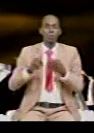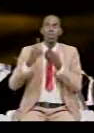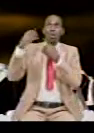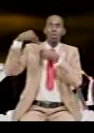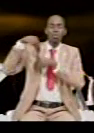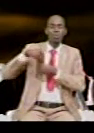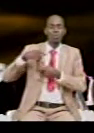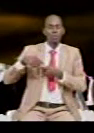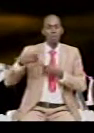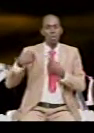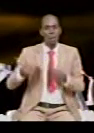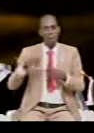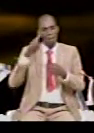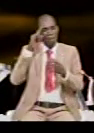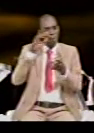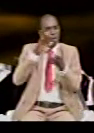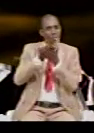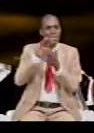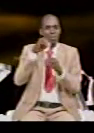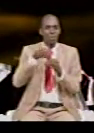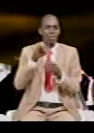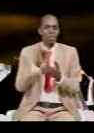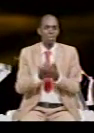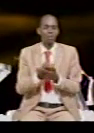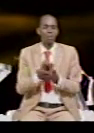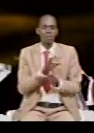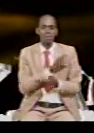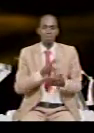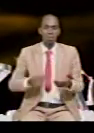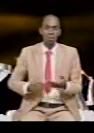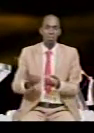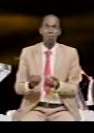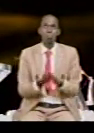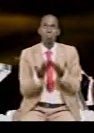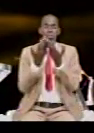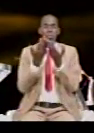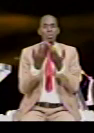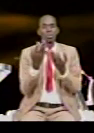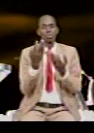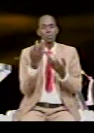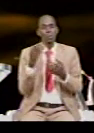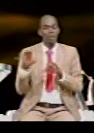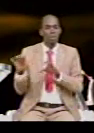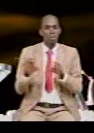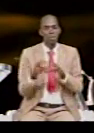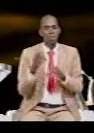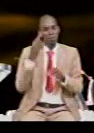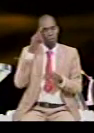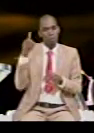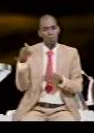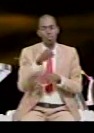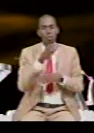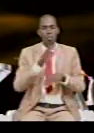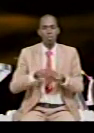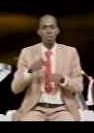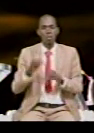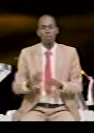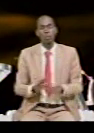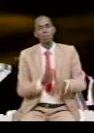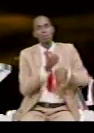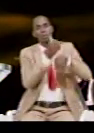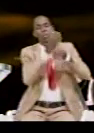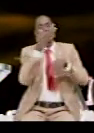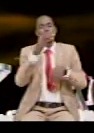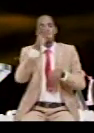in that sacrifice that Jesus Christ did on the cross of Calvary. He died for your sins.